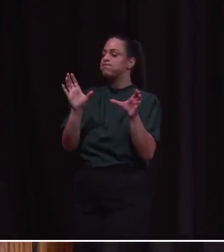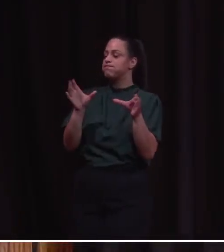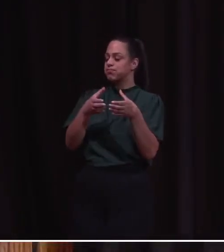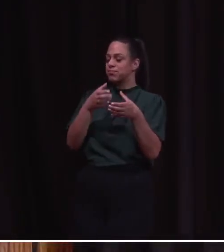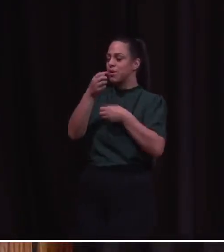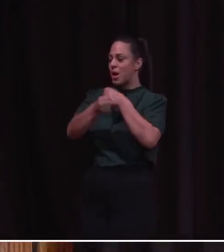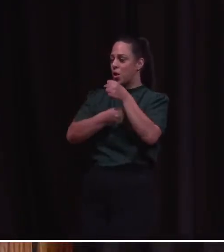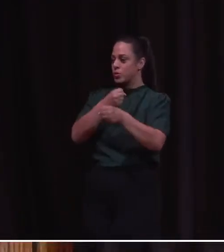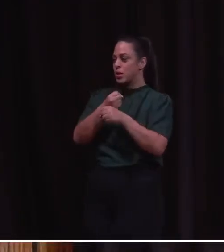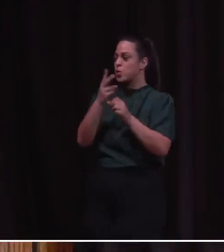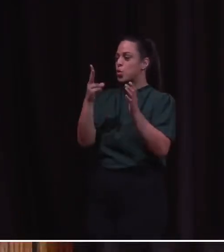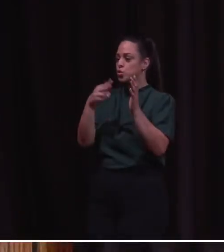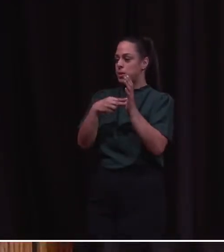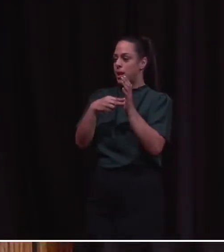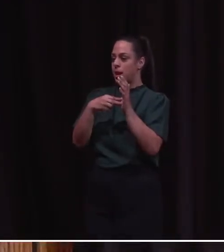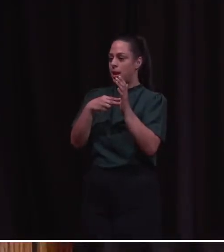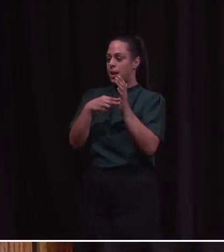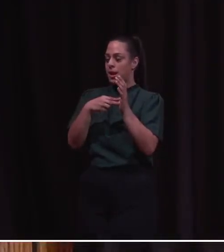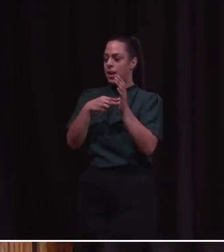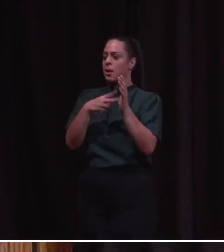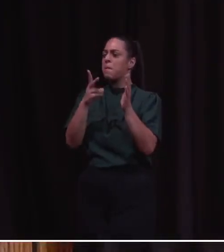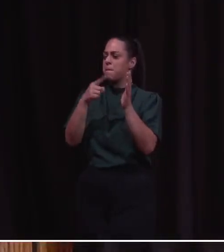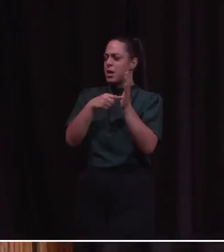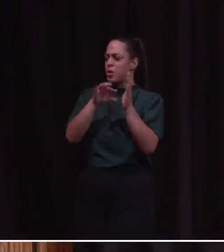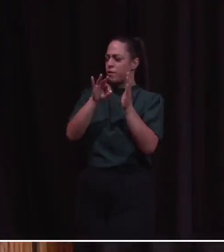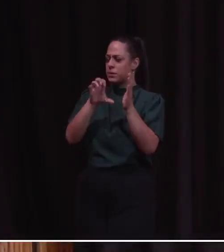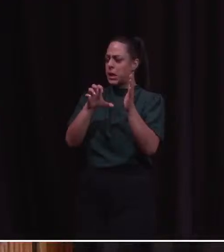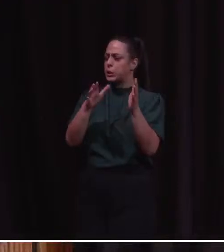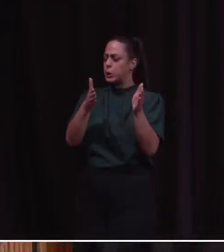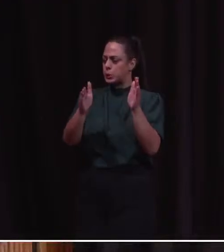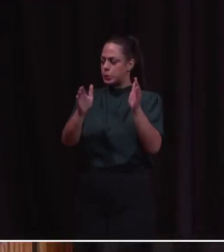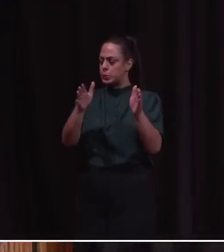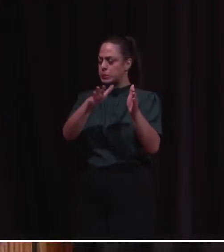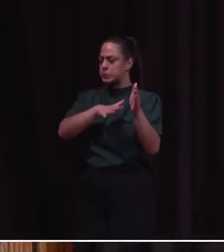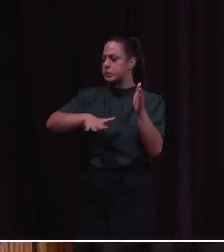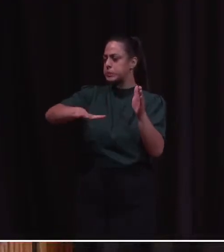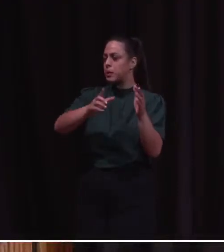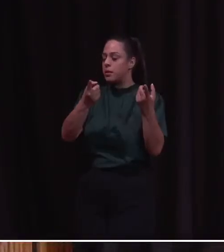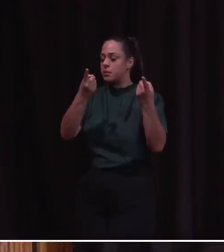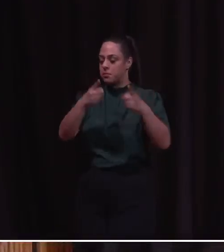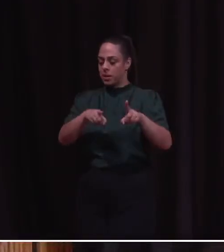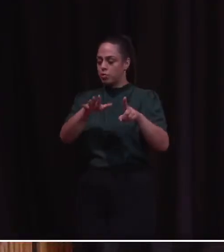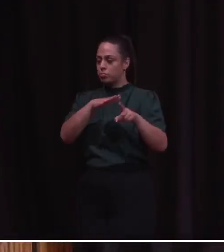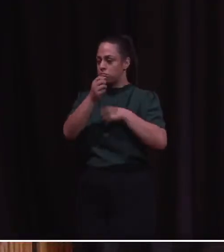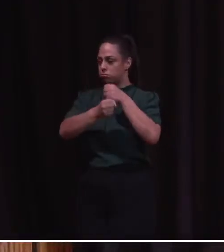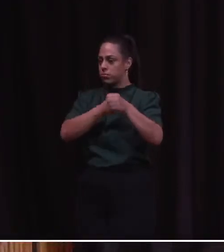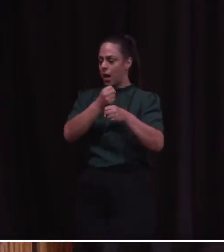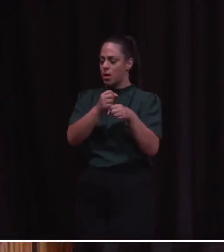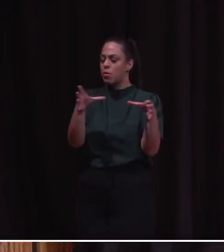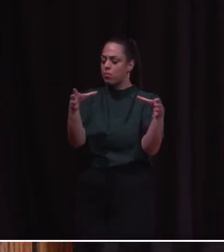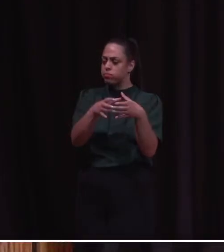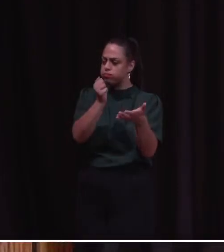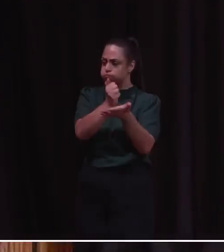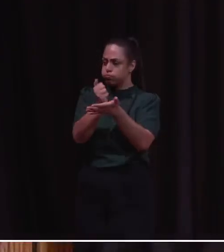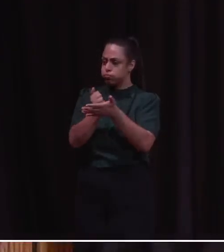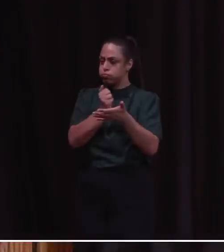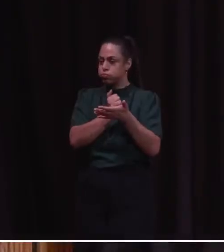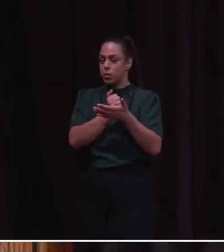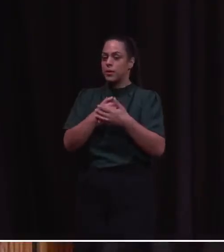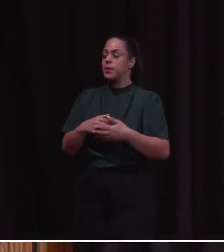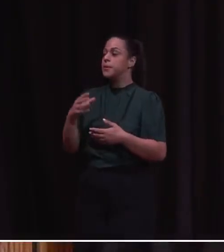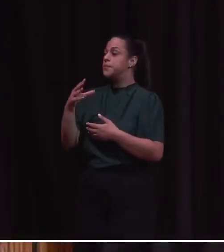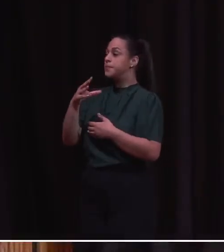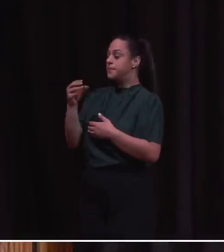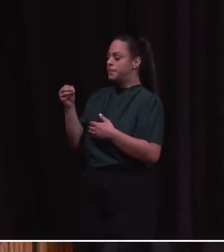The narrative that accompanied Euro-American domination is the rise of the West narrative. Parallel